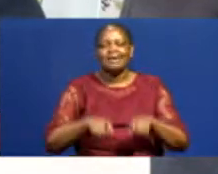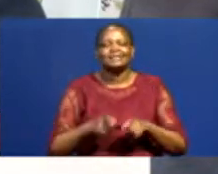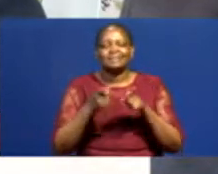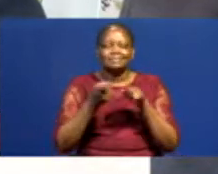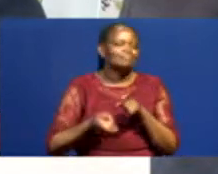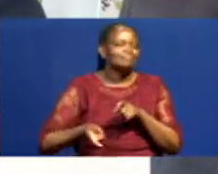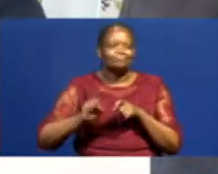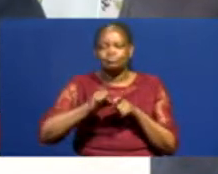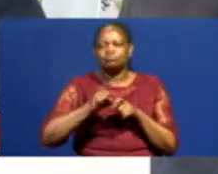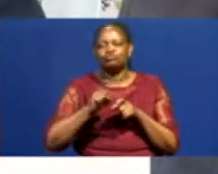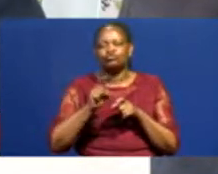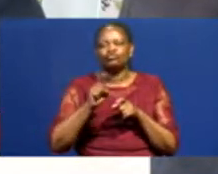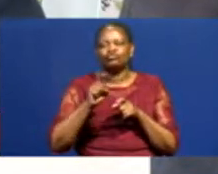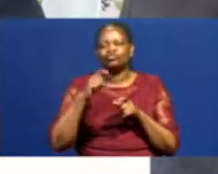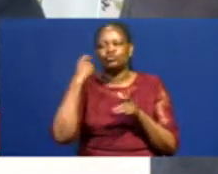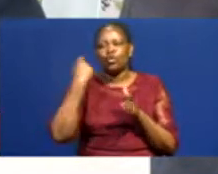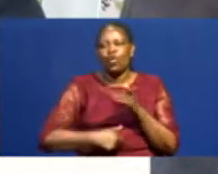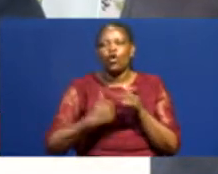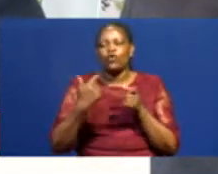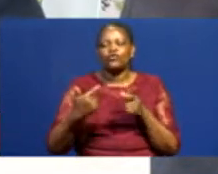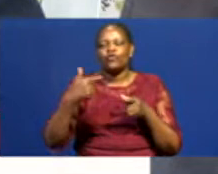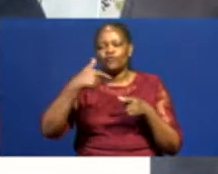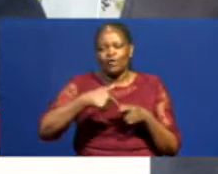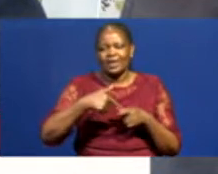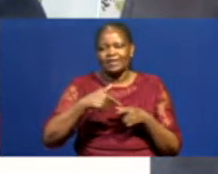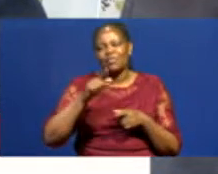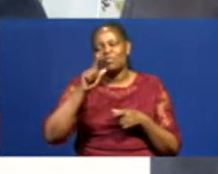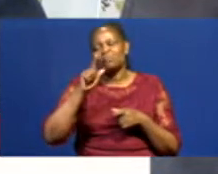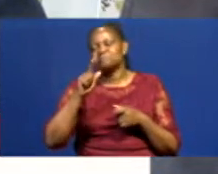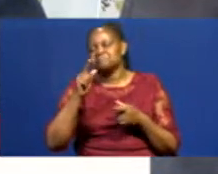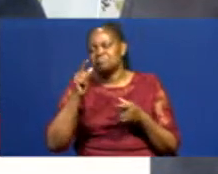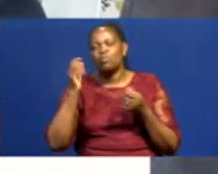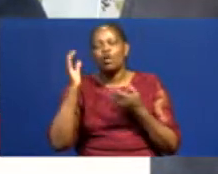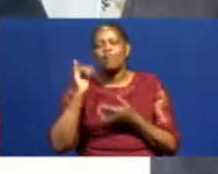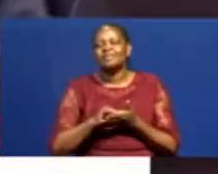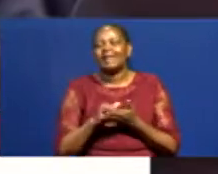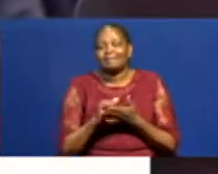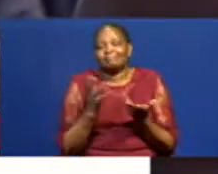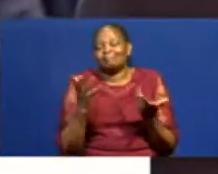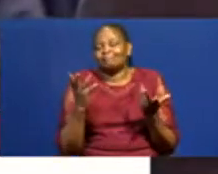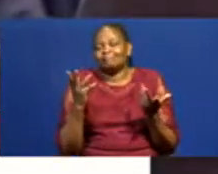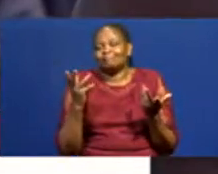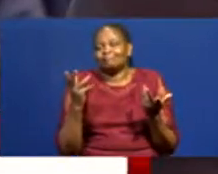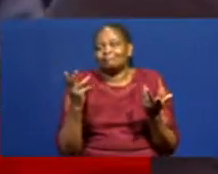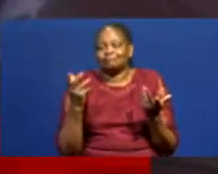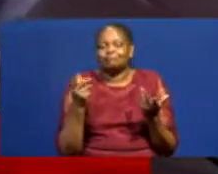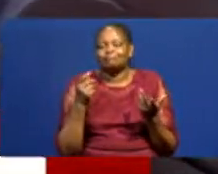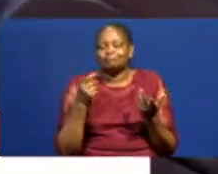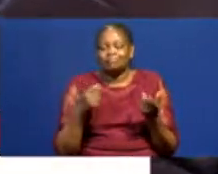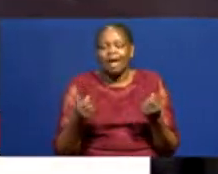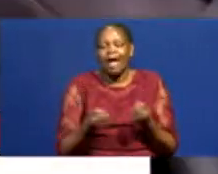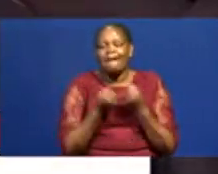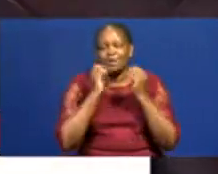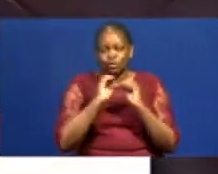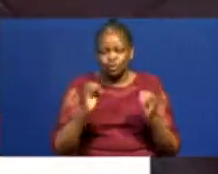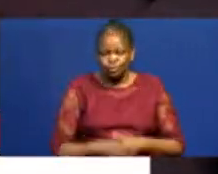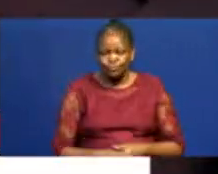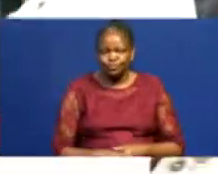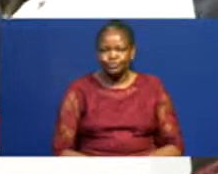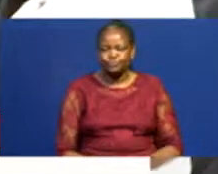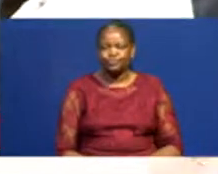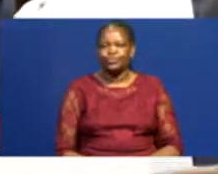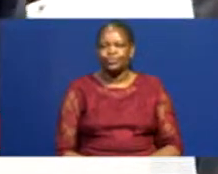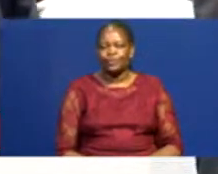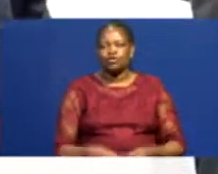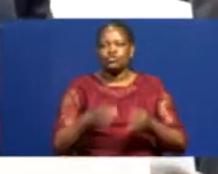shillings per liter at the pump. We hope it doesn't get there. This, as Treasury Cabinet Secretary Professor Njuguna